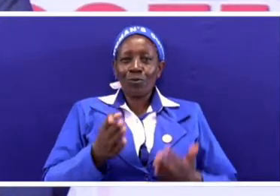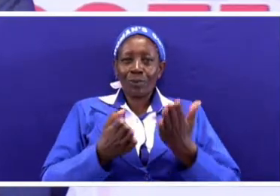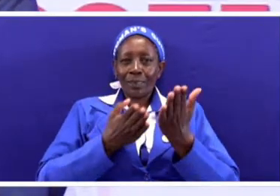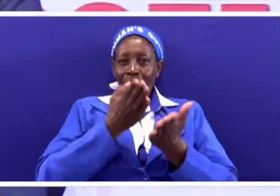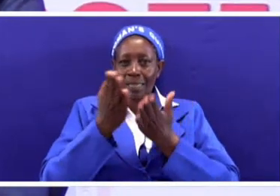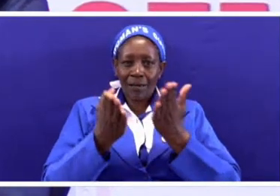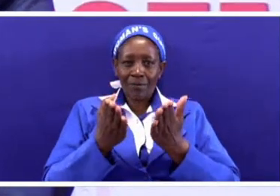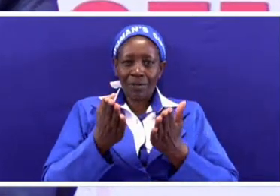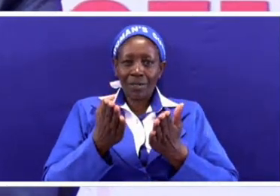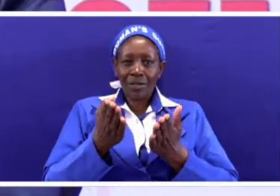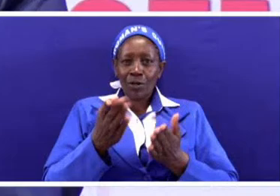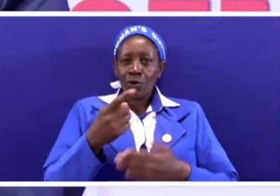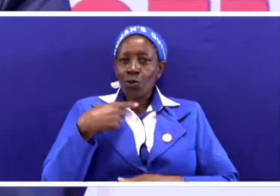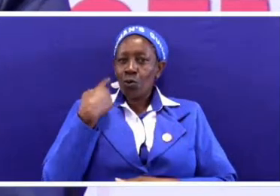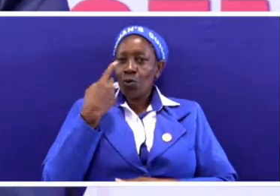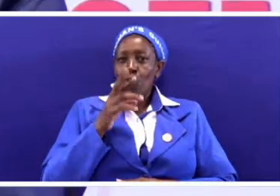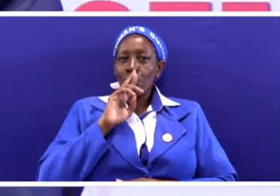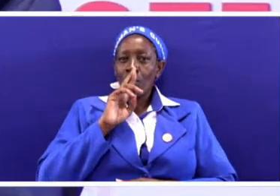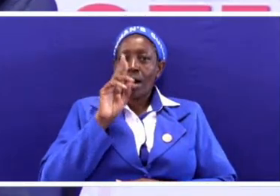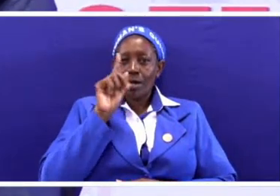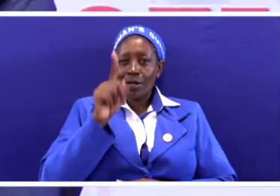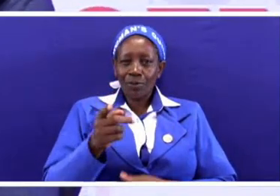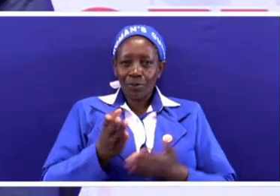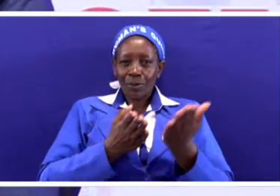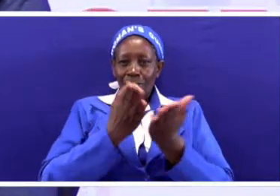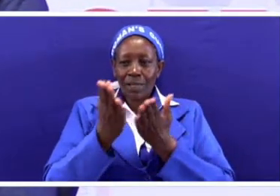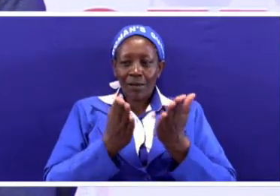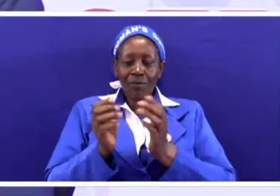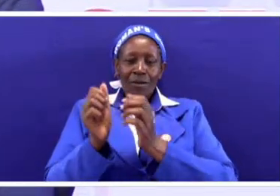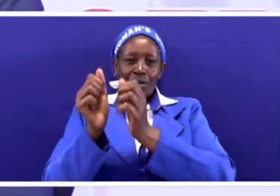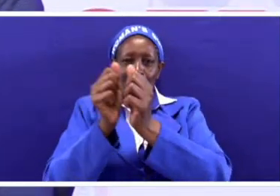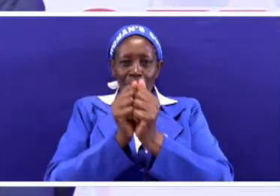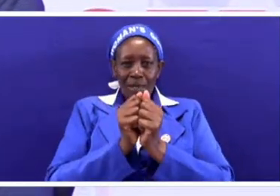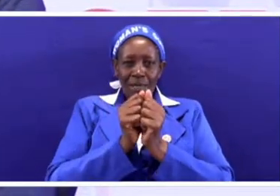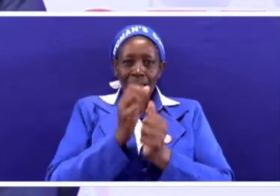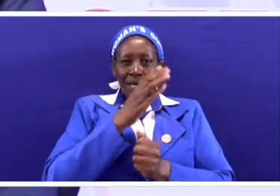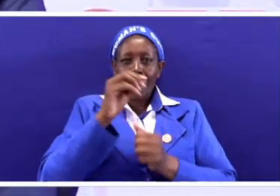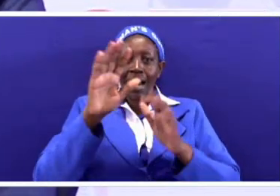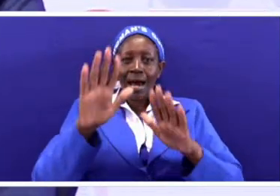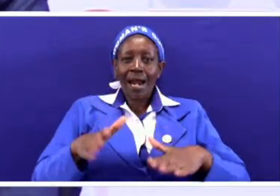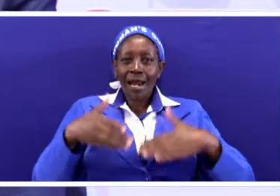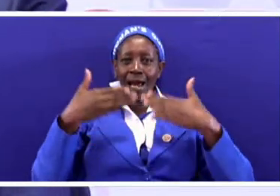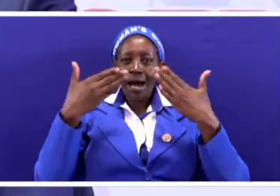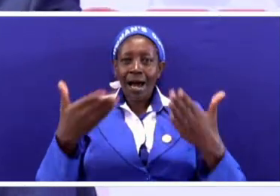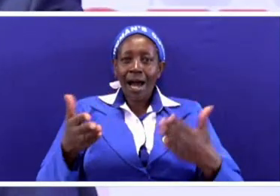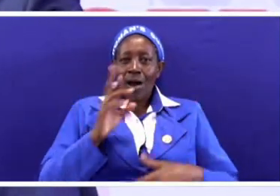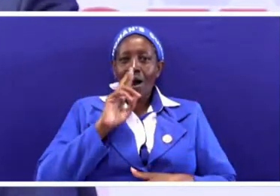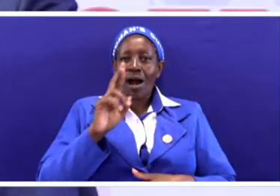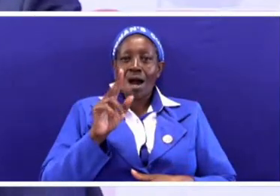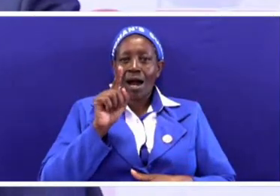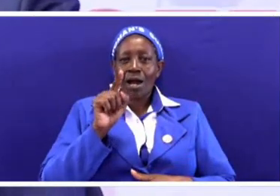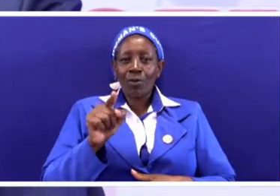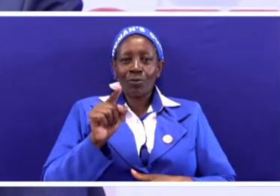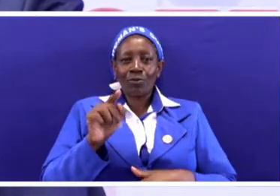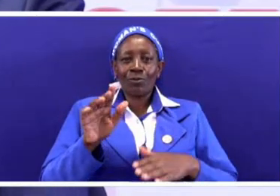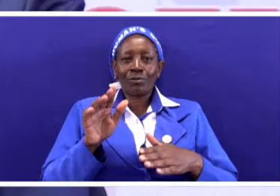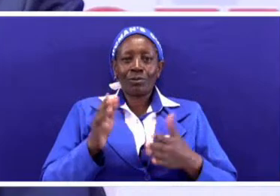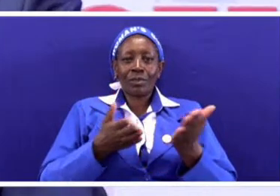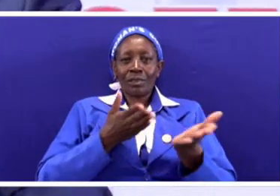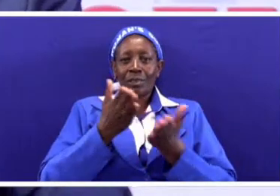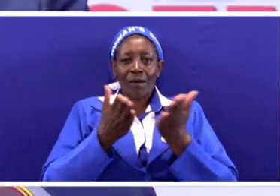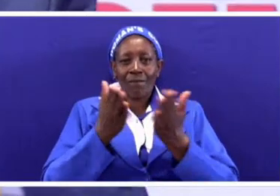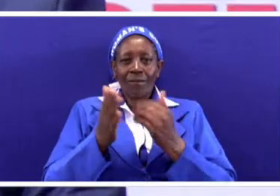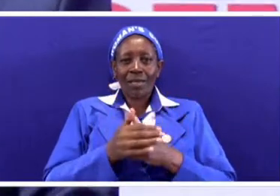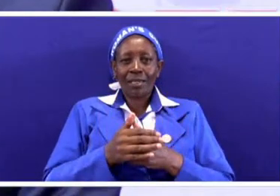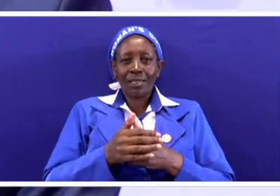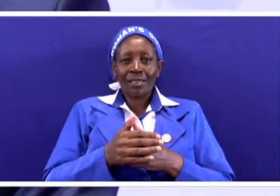Who are you serving with? And how are you serving? But it